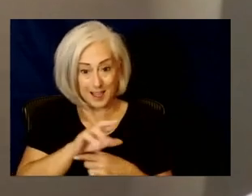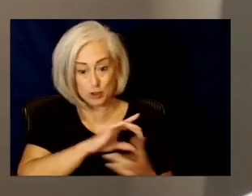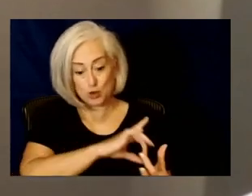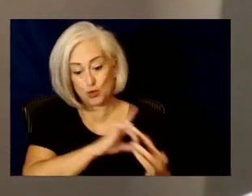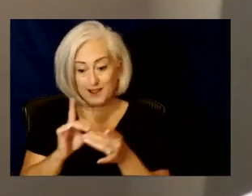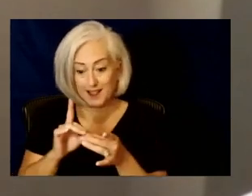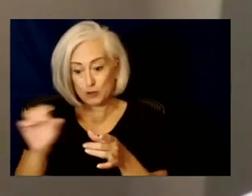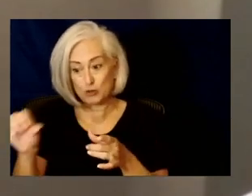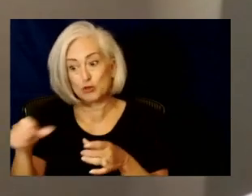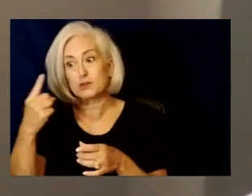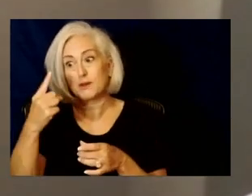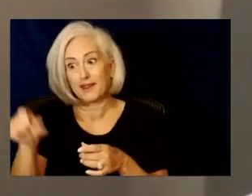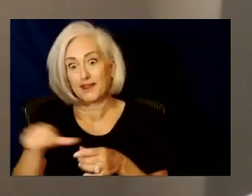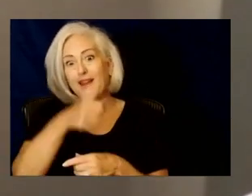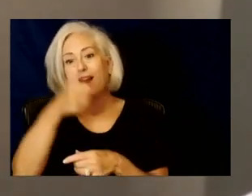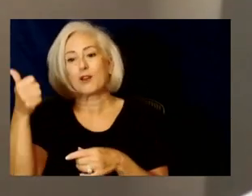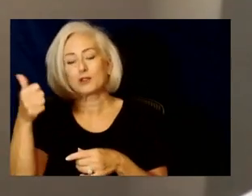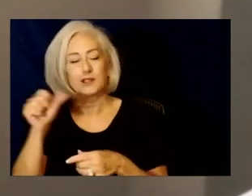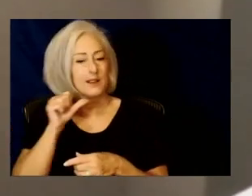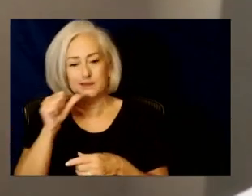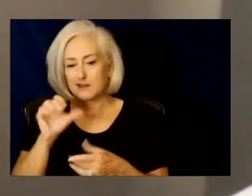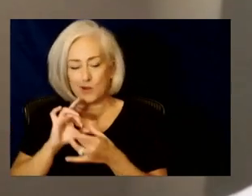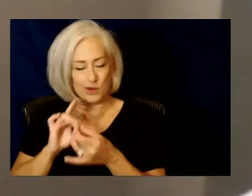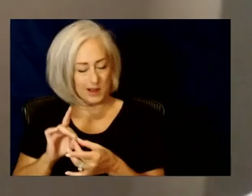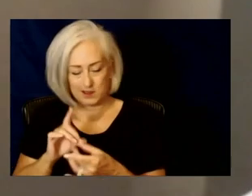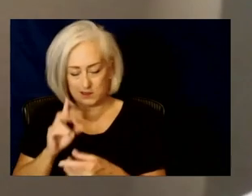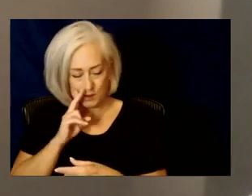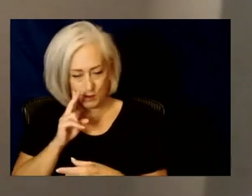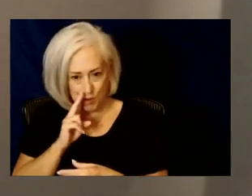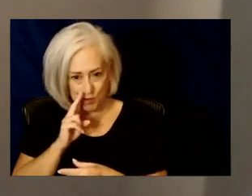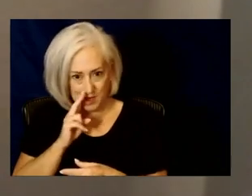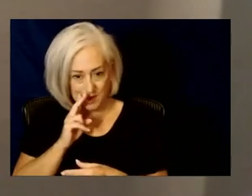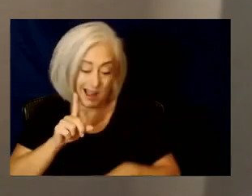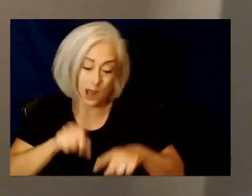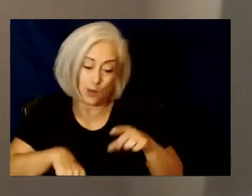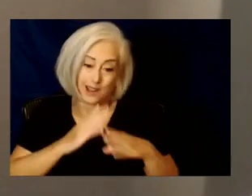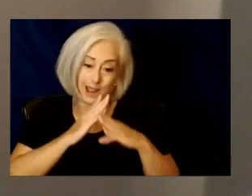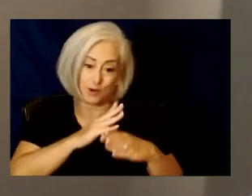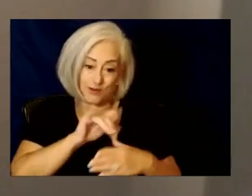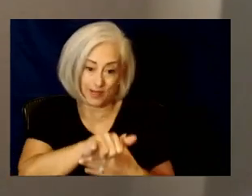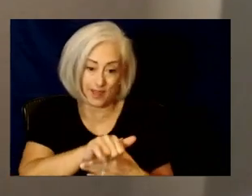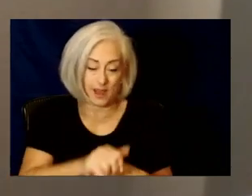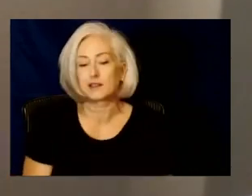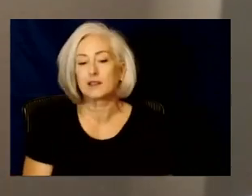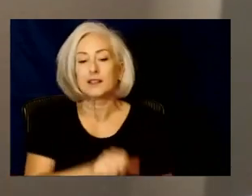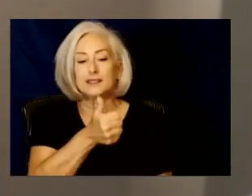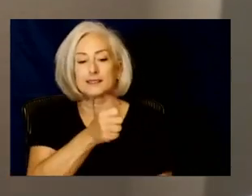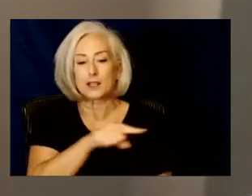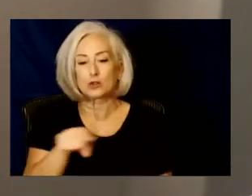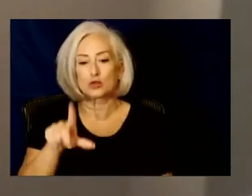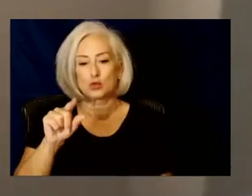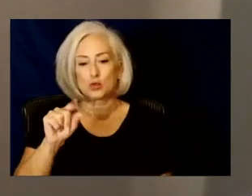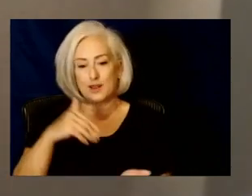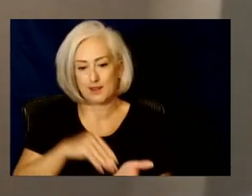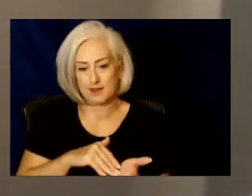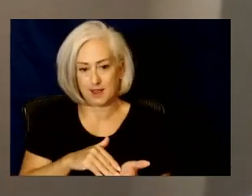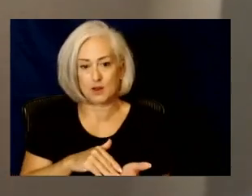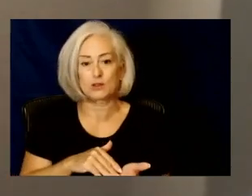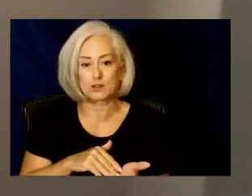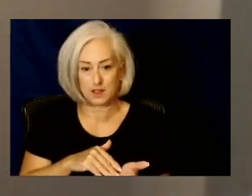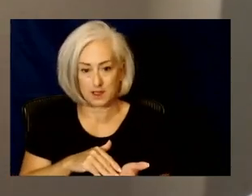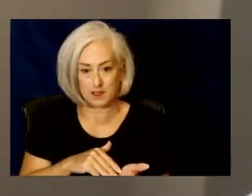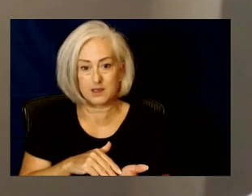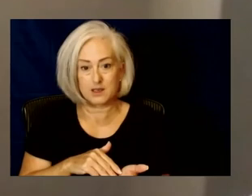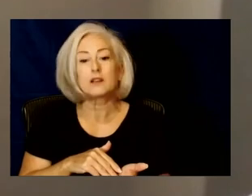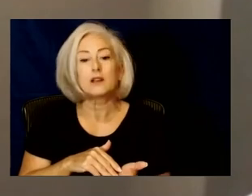is something obviously that we can control and prevent. It's believed that 10 to 20,000 cancers, lung cancers in the United States per